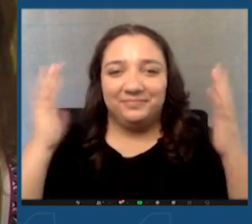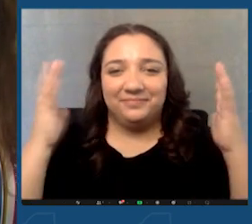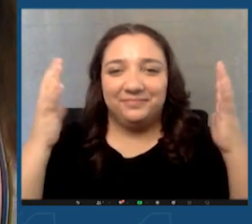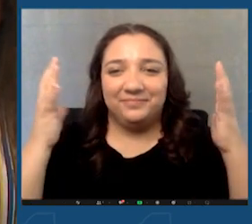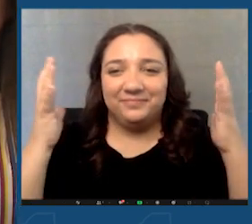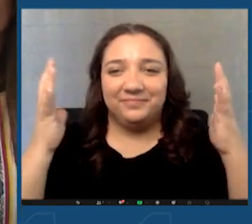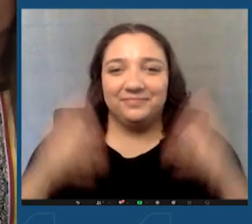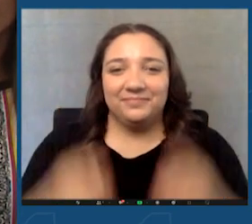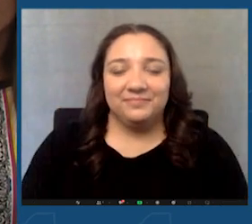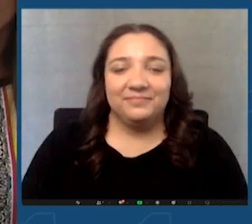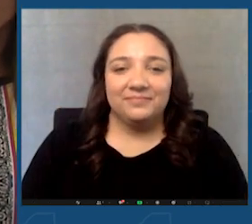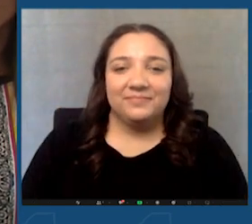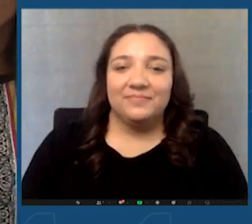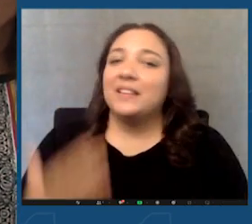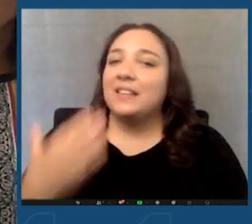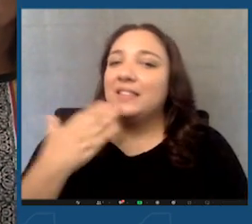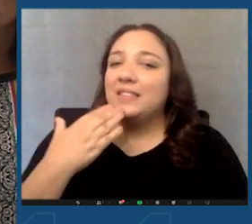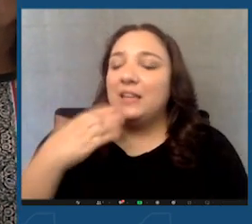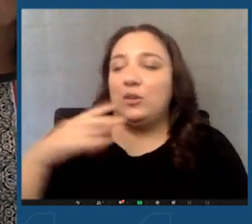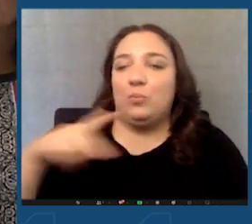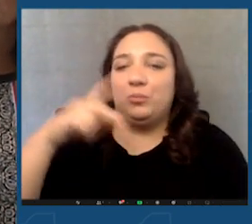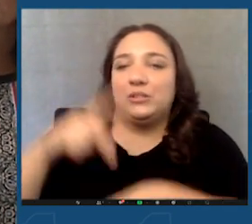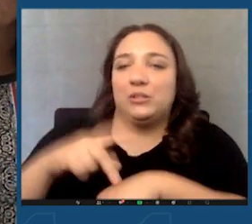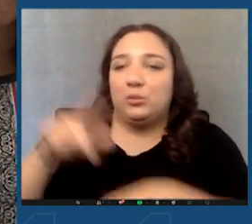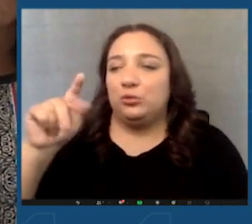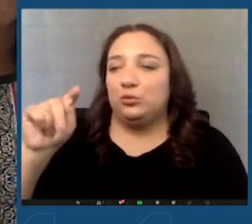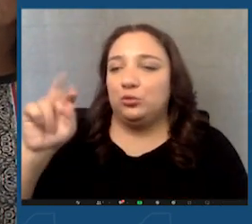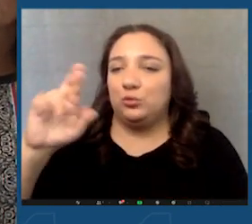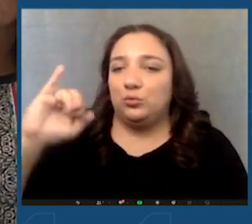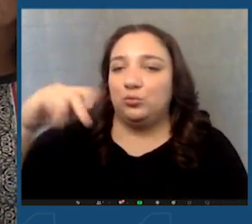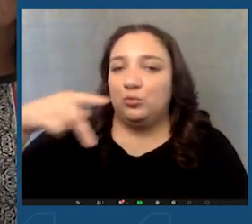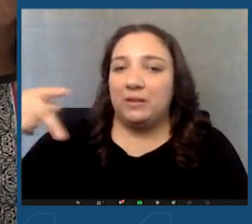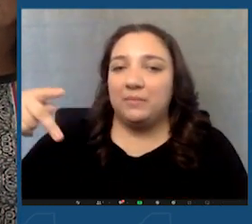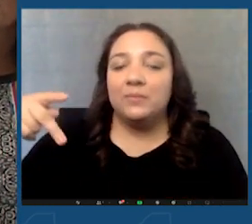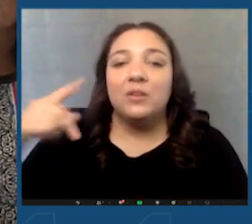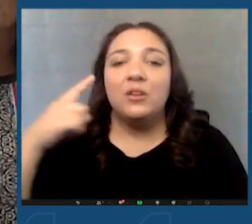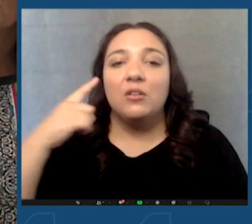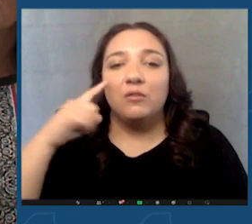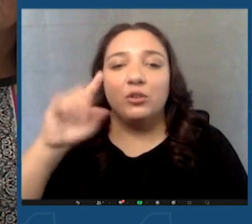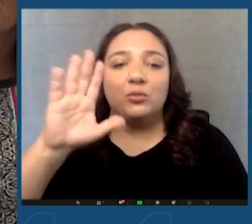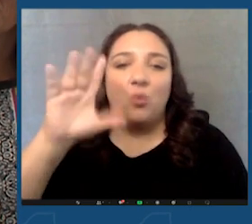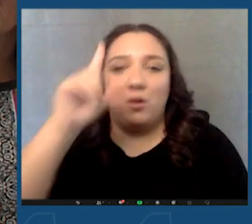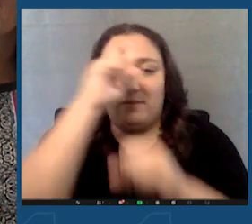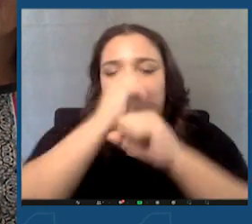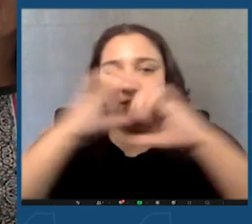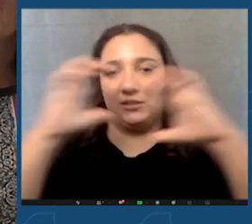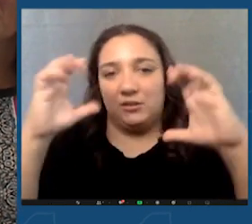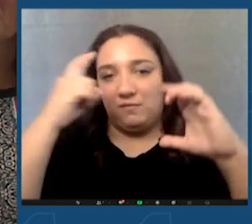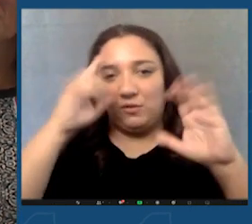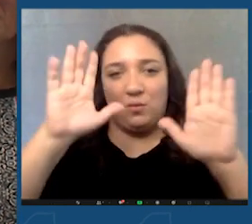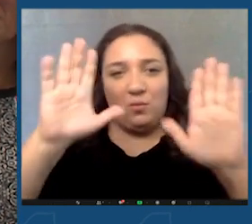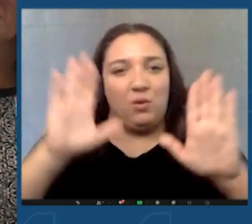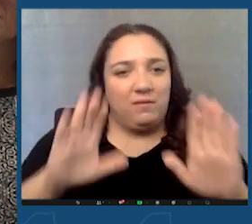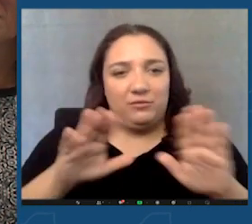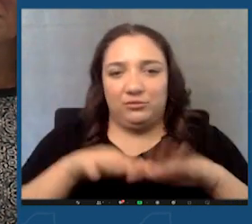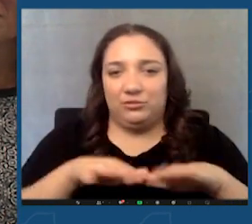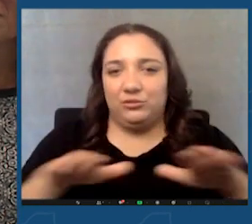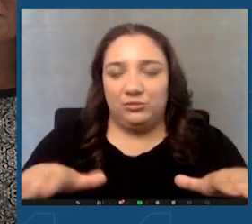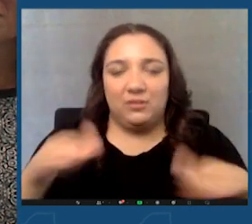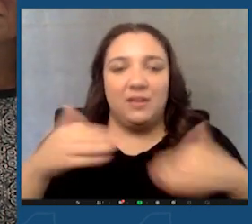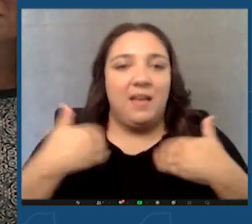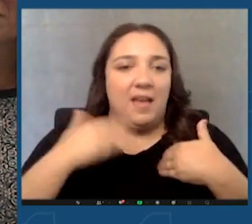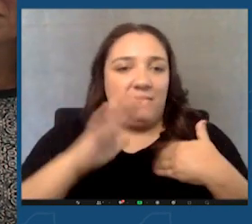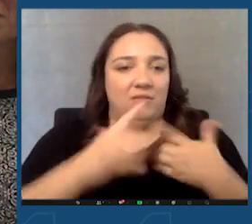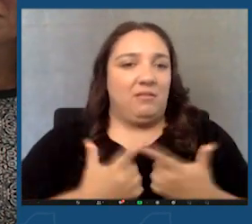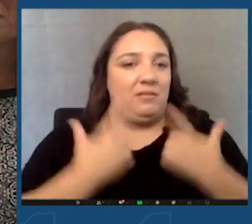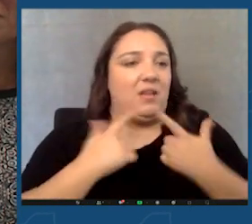Thank you, Principal Tripp, for your vision for bringing these incredible children an opportunity to have their lives transformed.